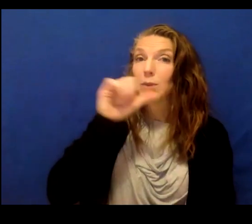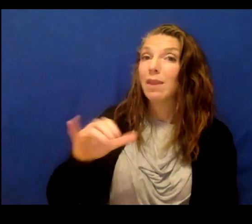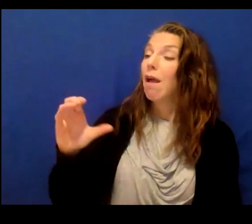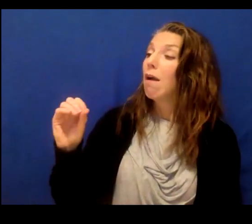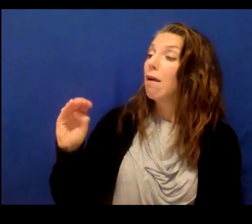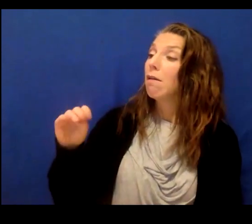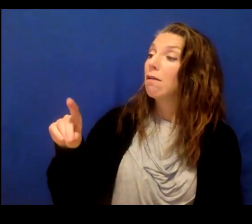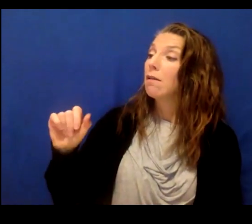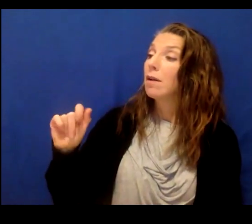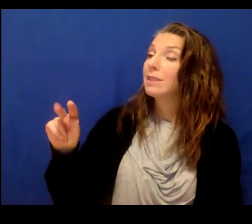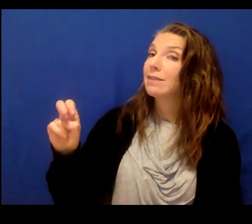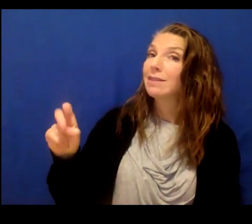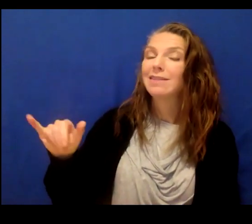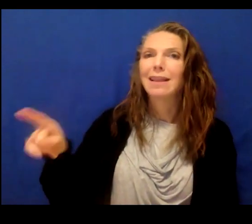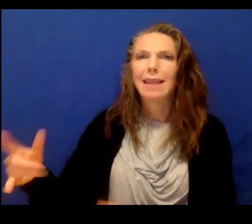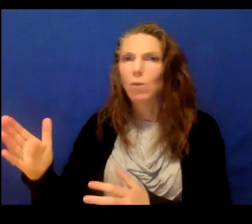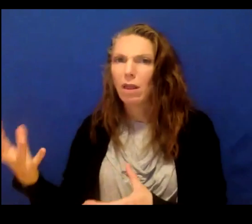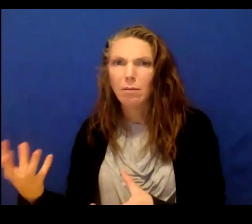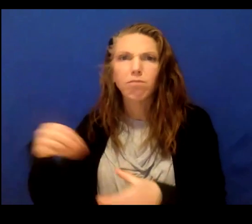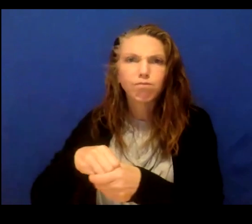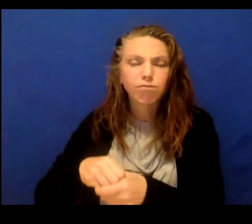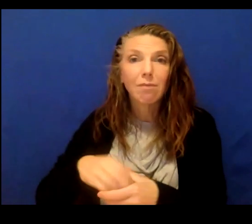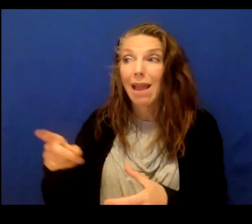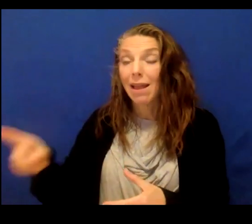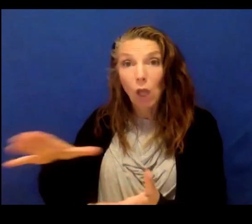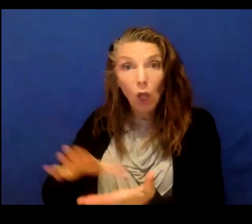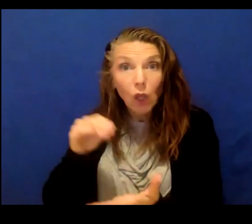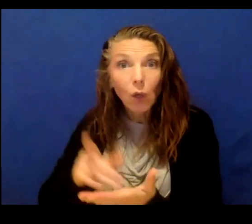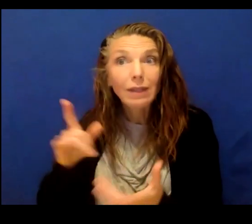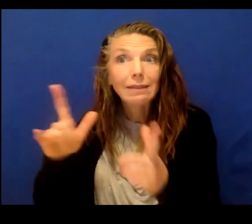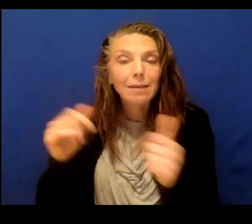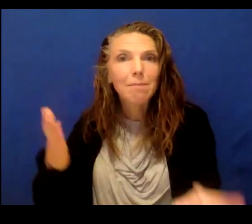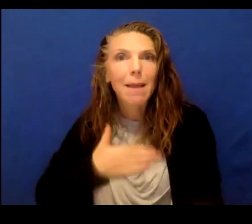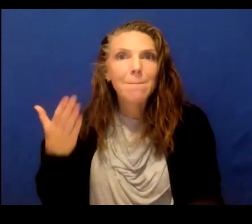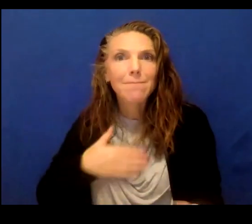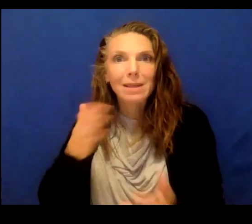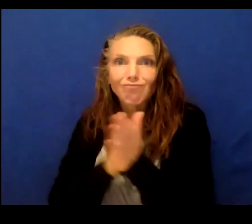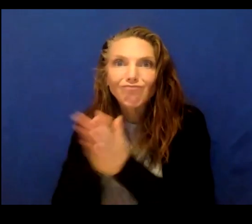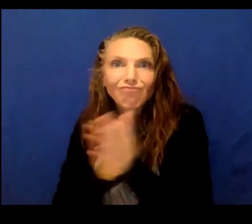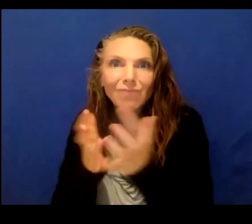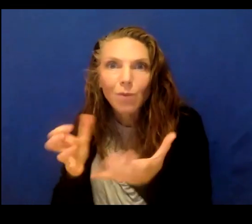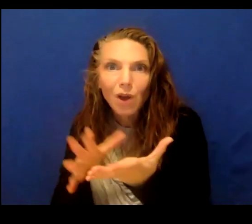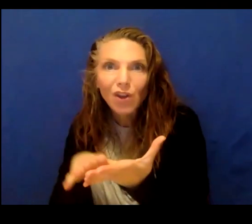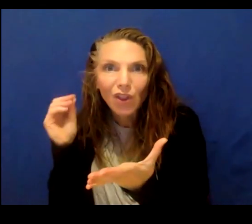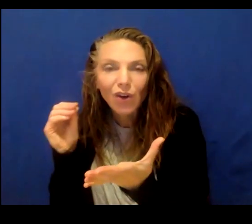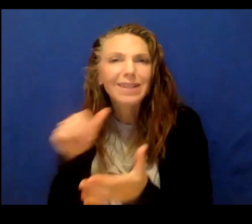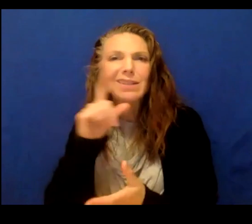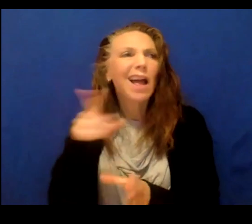engagement and joyful learning require us to think beyond compliance and